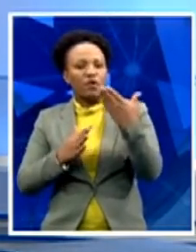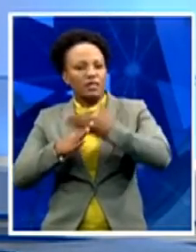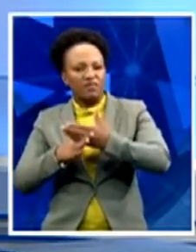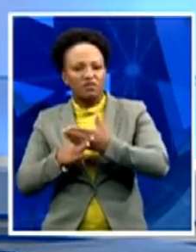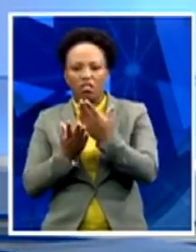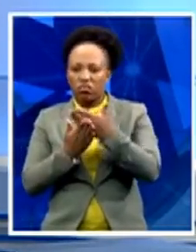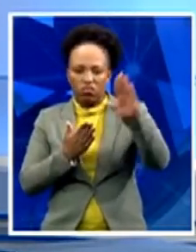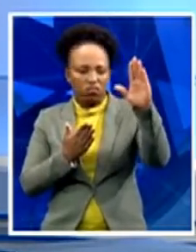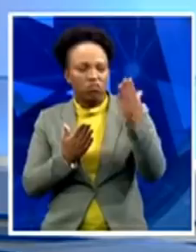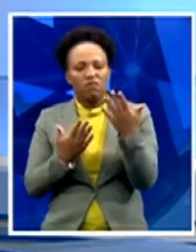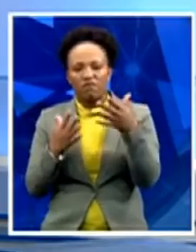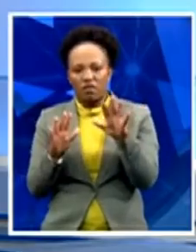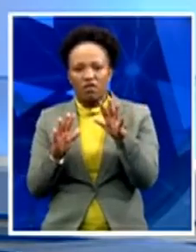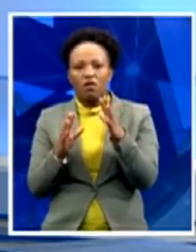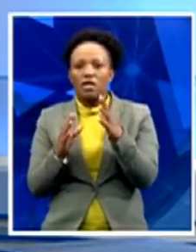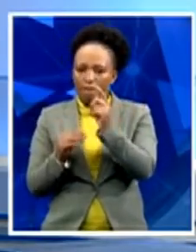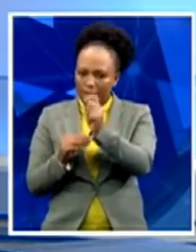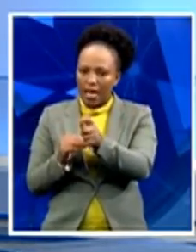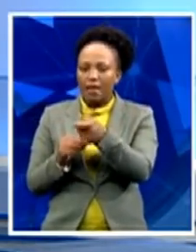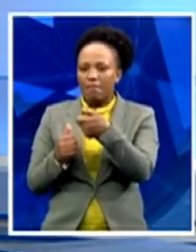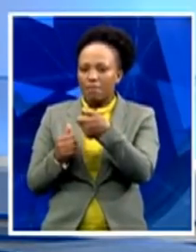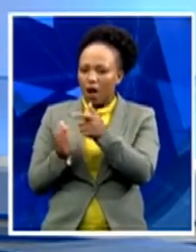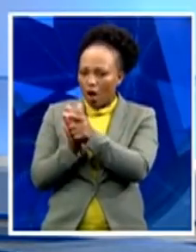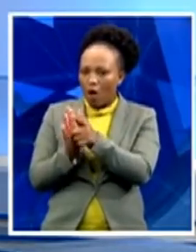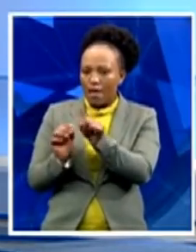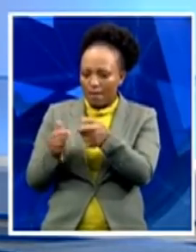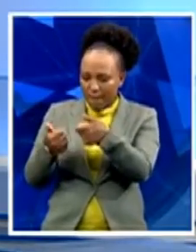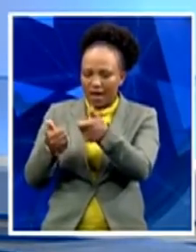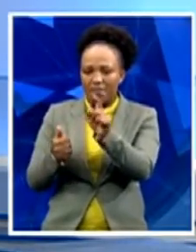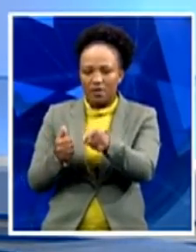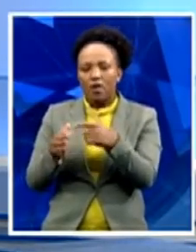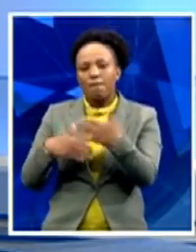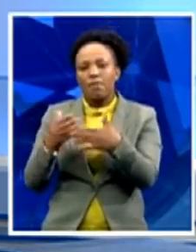costs. Well, the process continues, of course, but that's it from us here from the